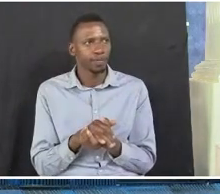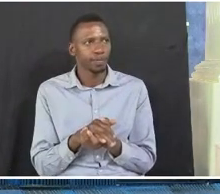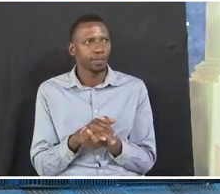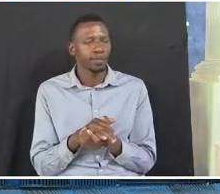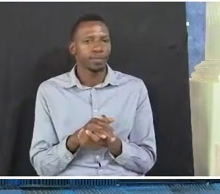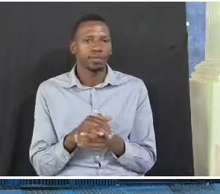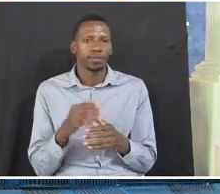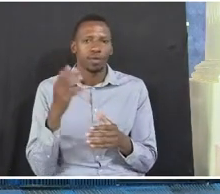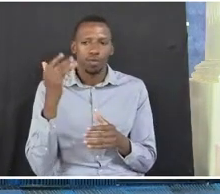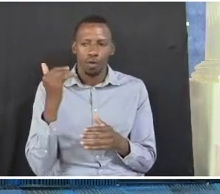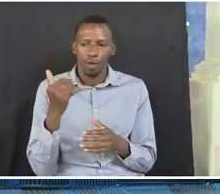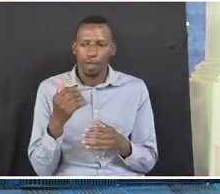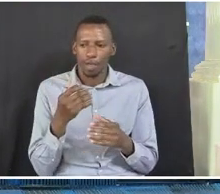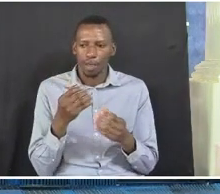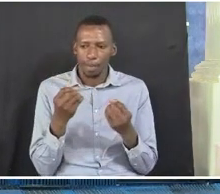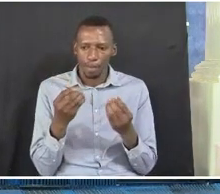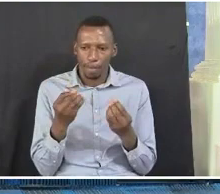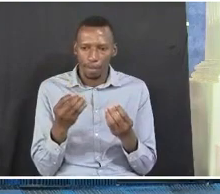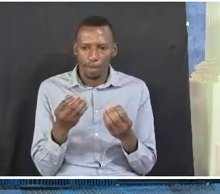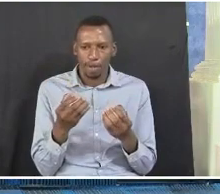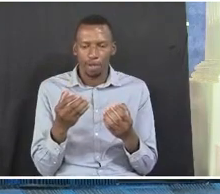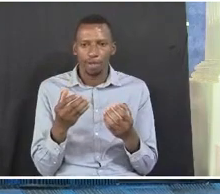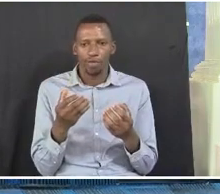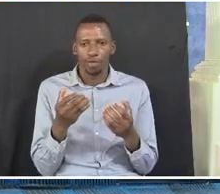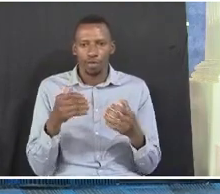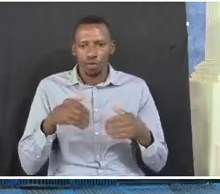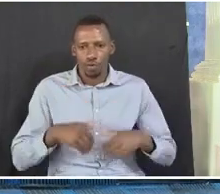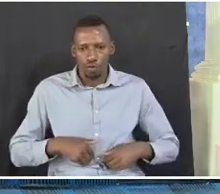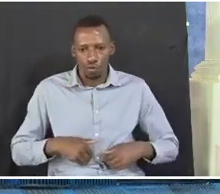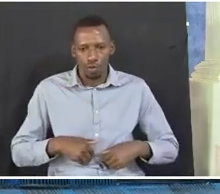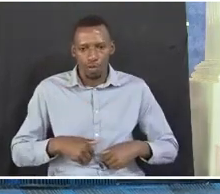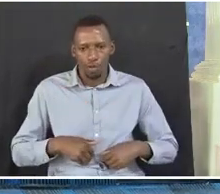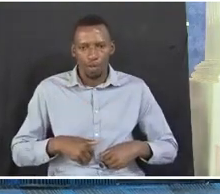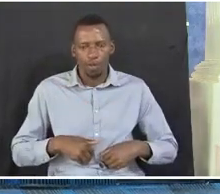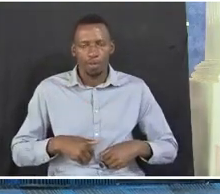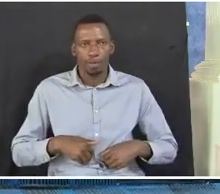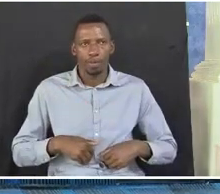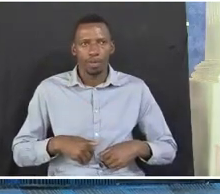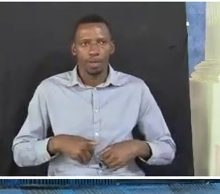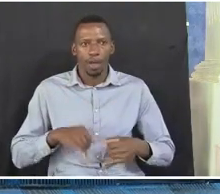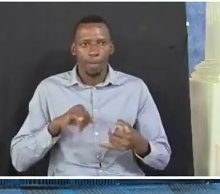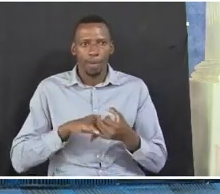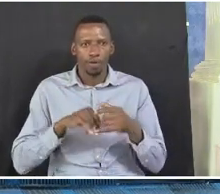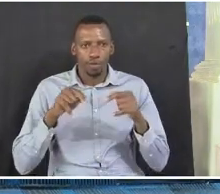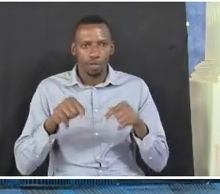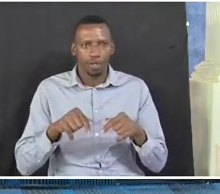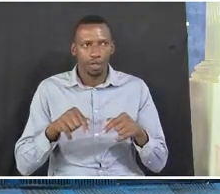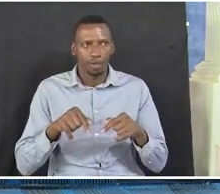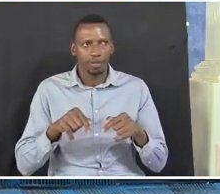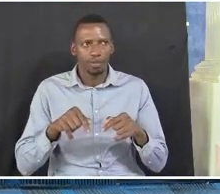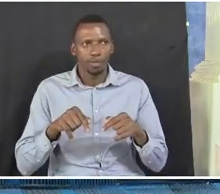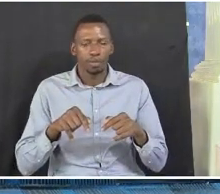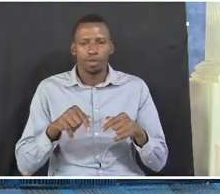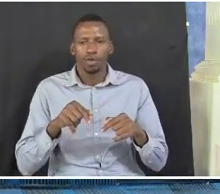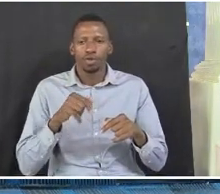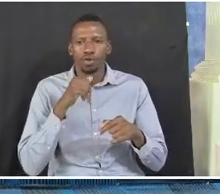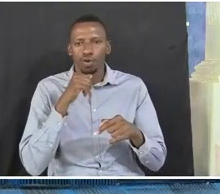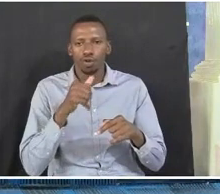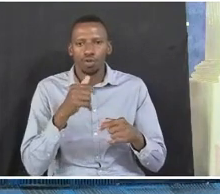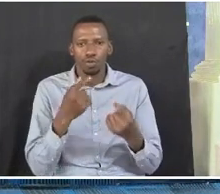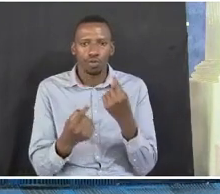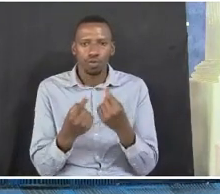Why do many of our young people who are married today don't cook? They go to neighbors to collect the food for your grandchildren.